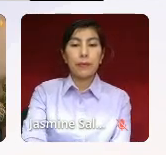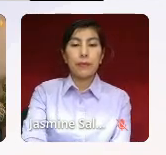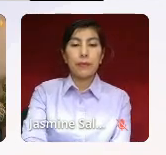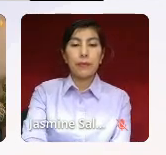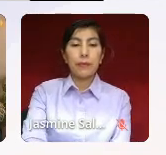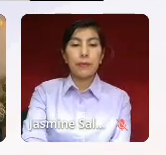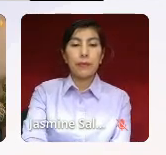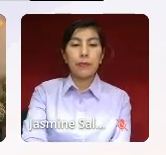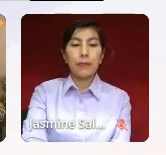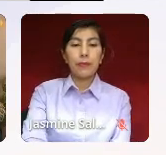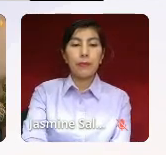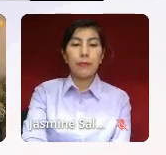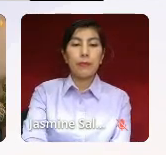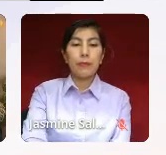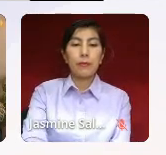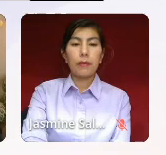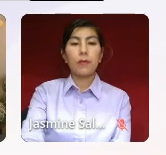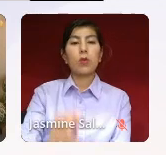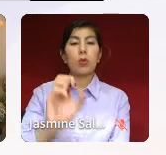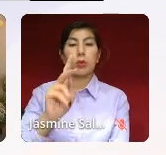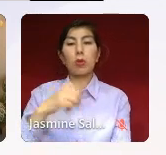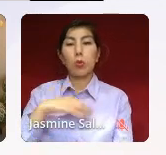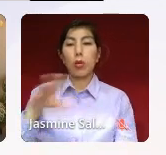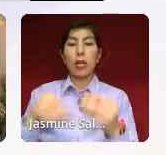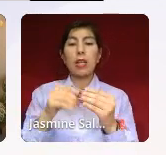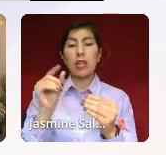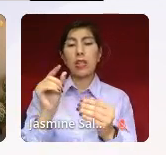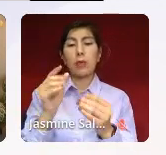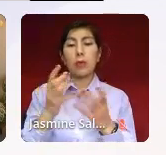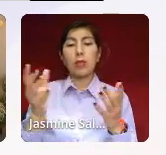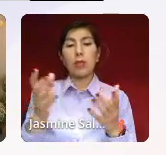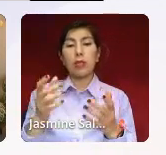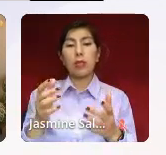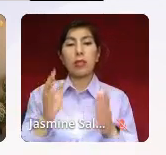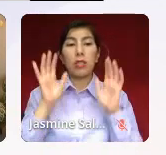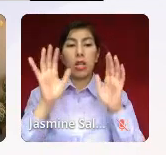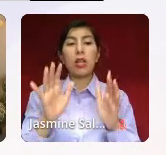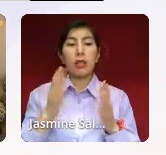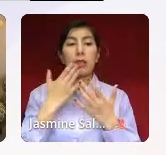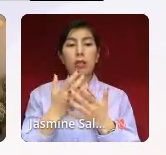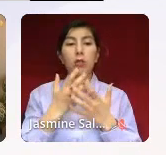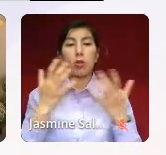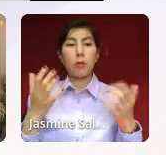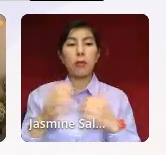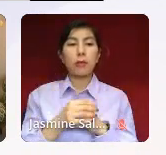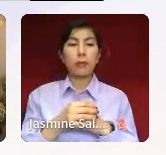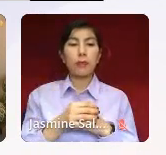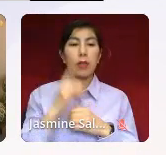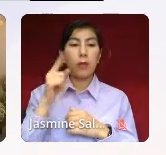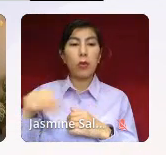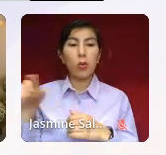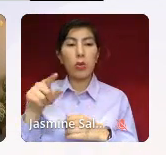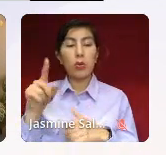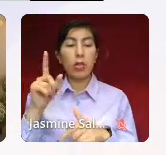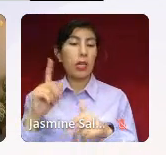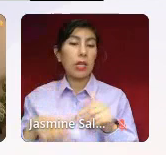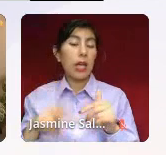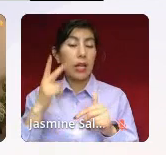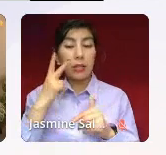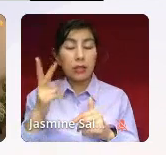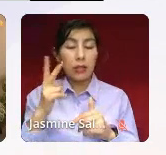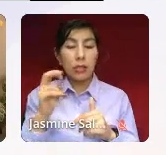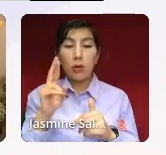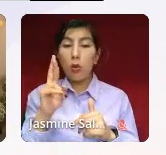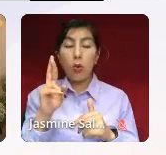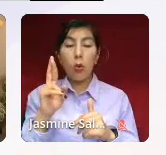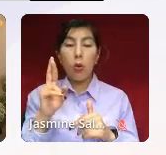So we've added quite a bit here. This is awesome. Thanks so much. So for those who can't see it, or